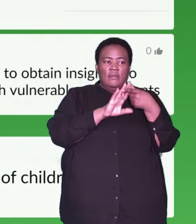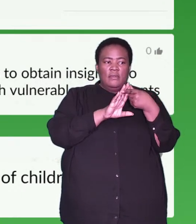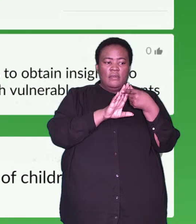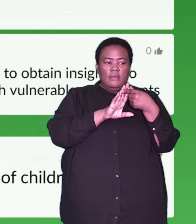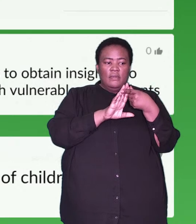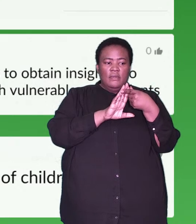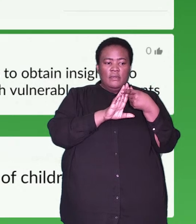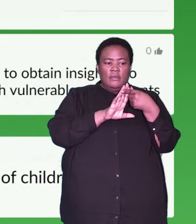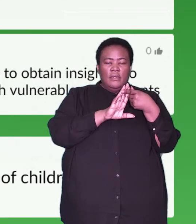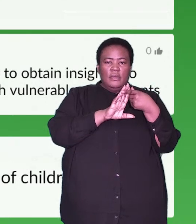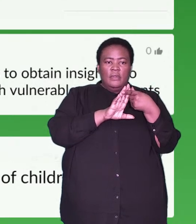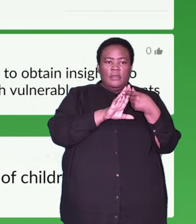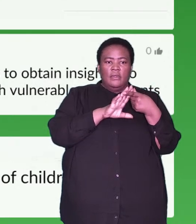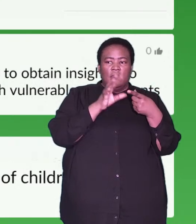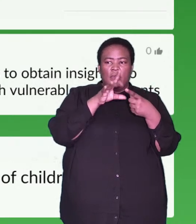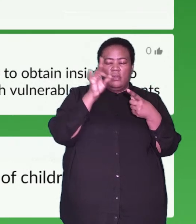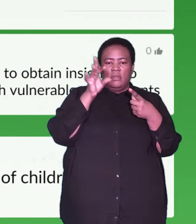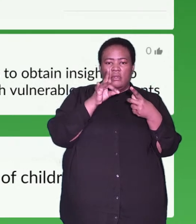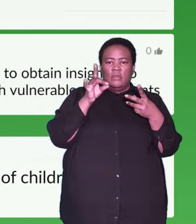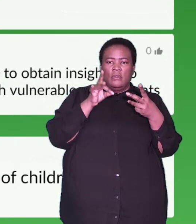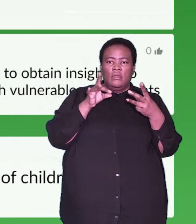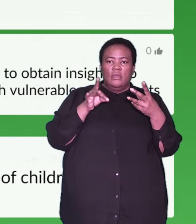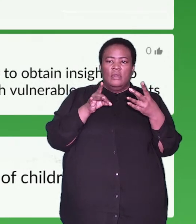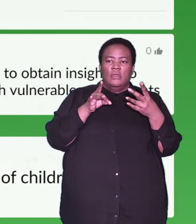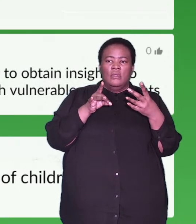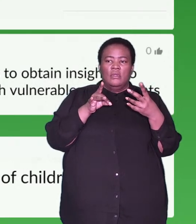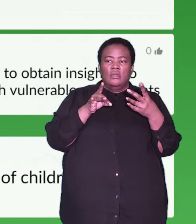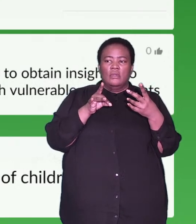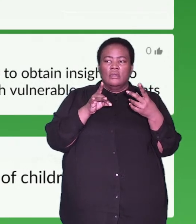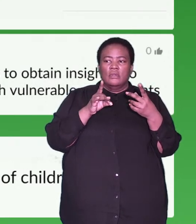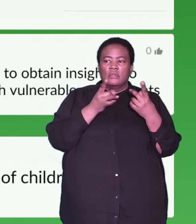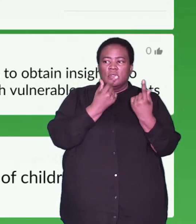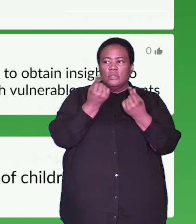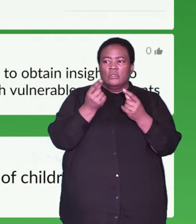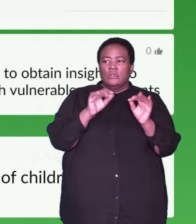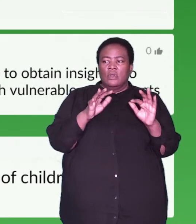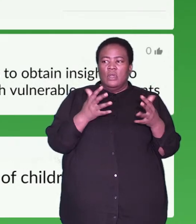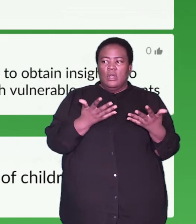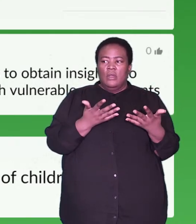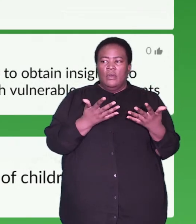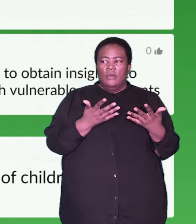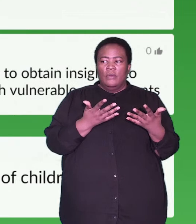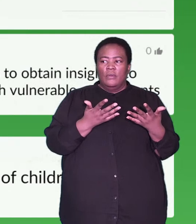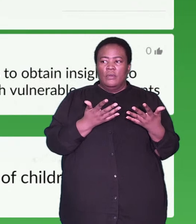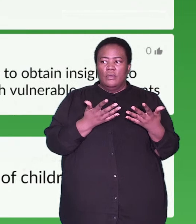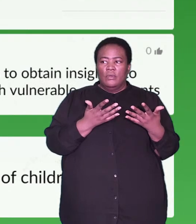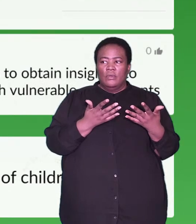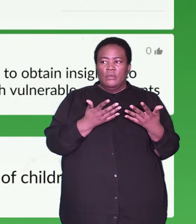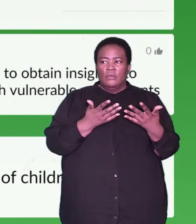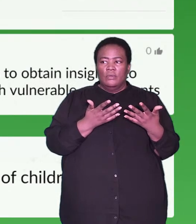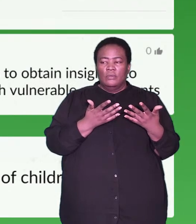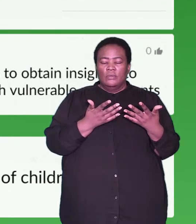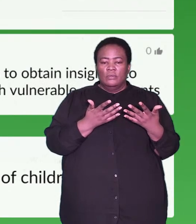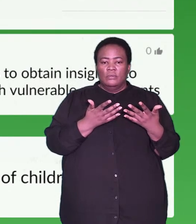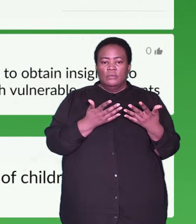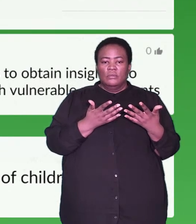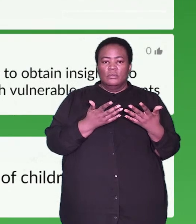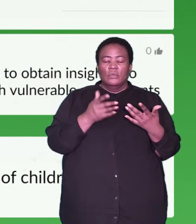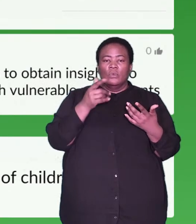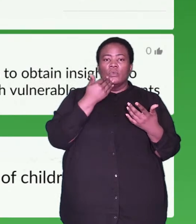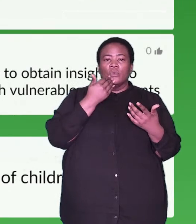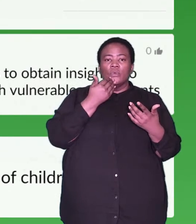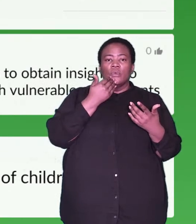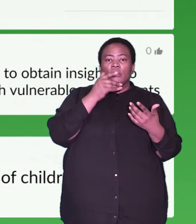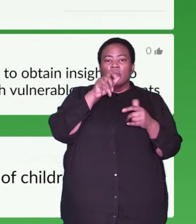do the so-called translocality migrants or distant household residents compare with the translocality absent who decided not to